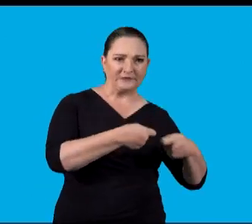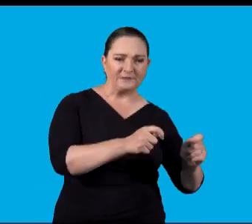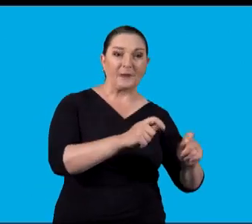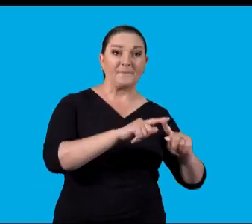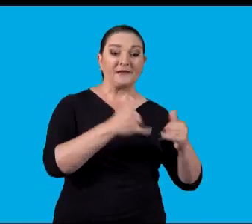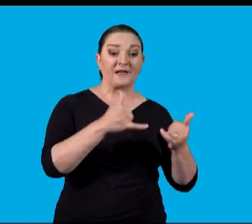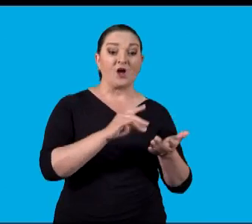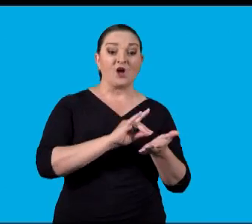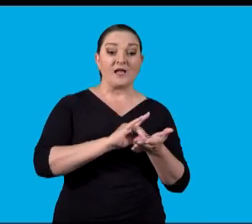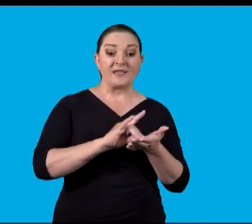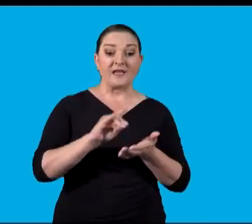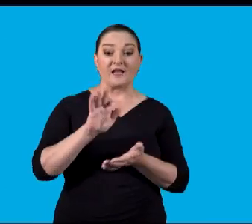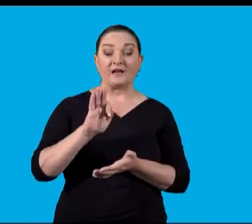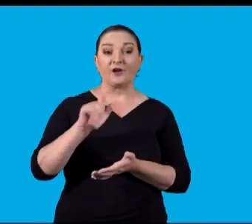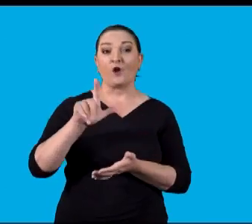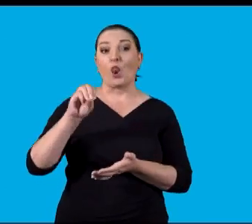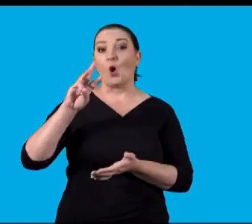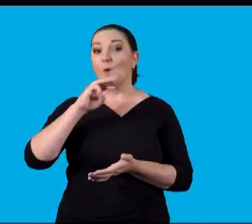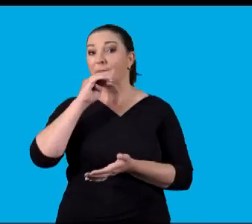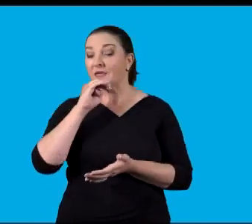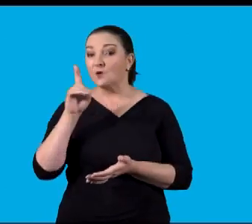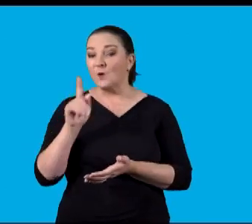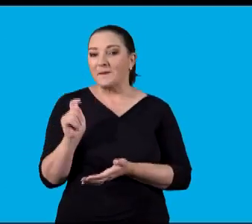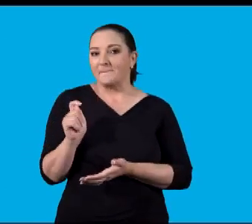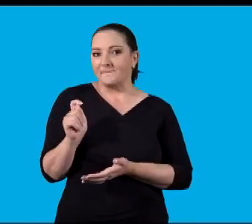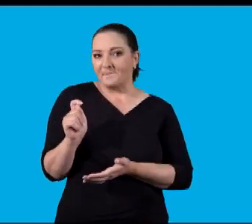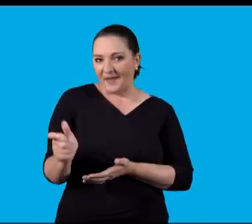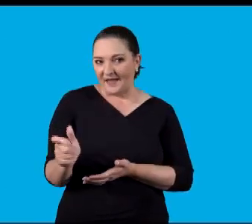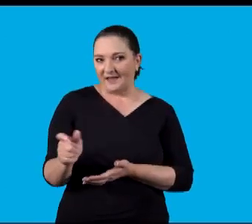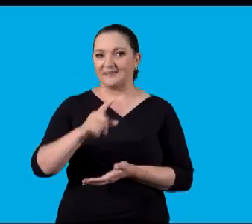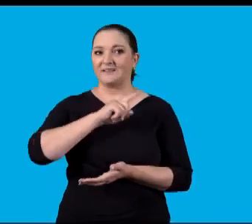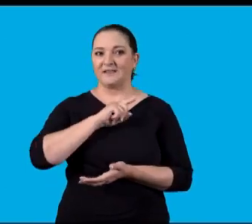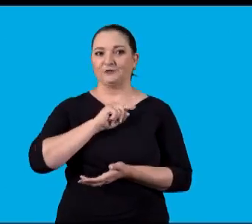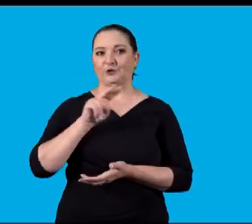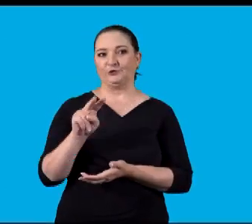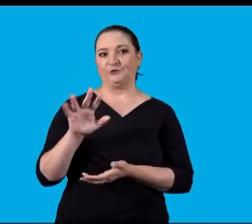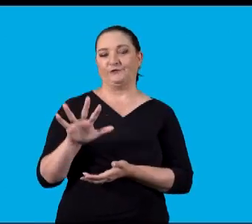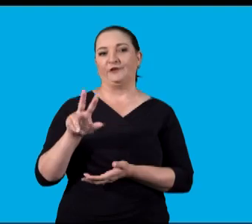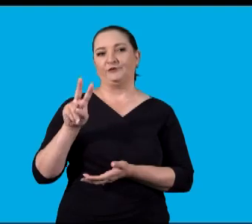amount. But in the cash flow, it's now interest paid. And then I have my